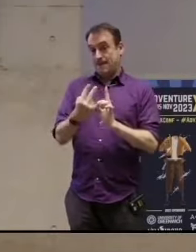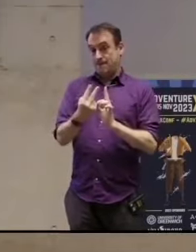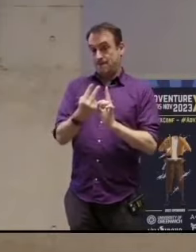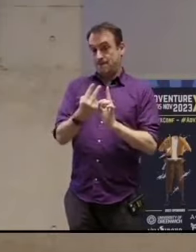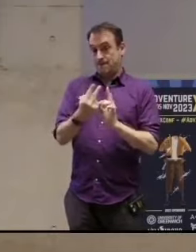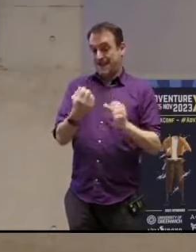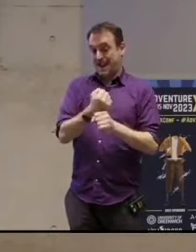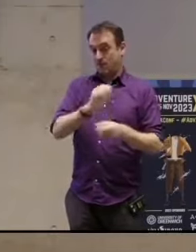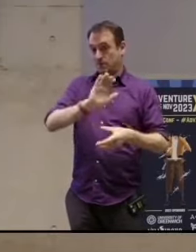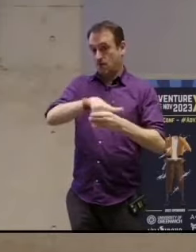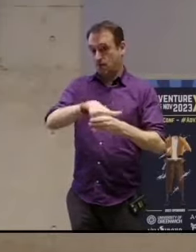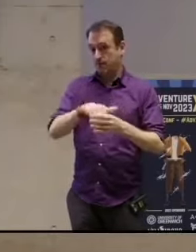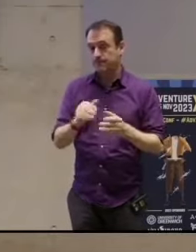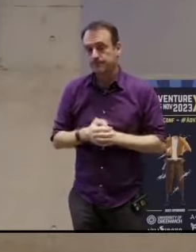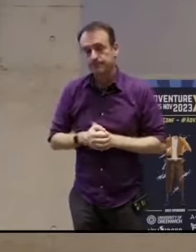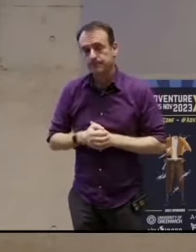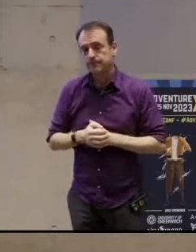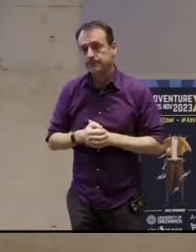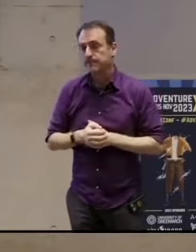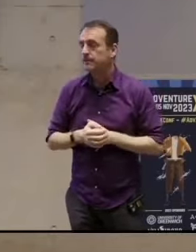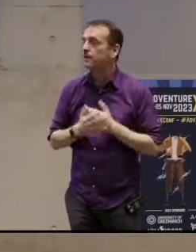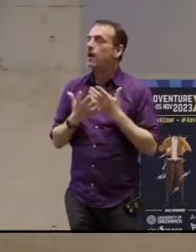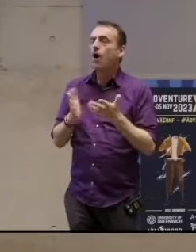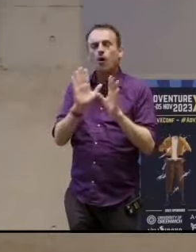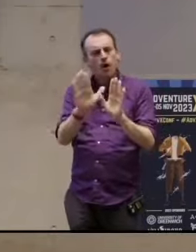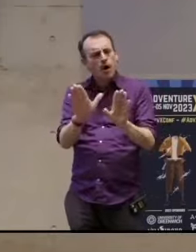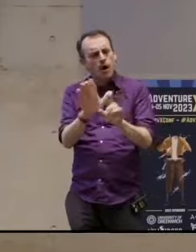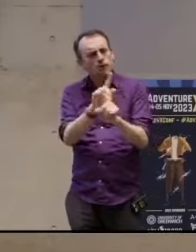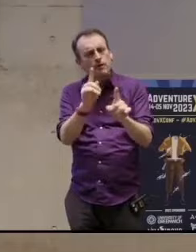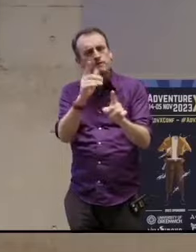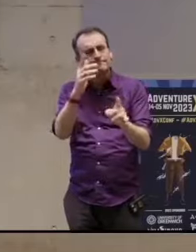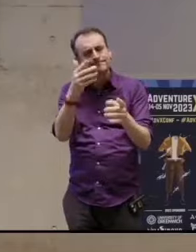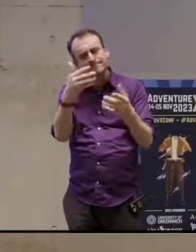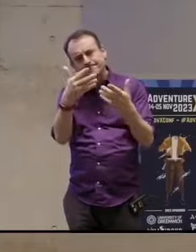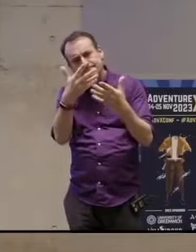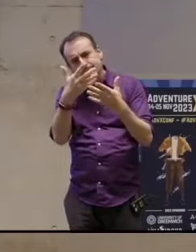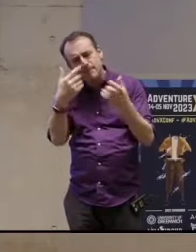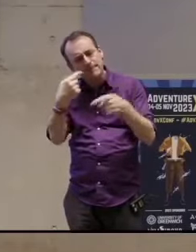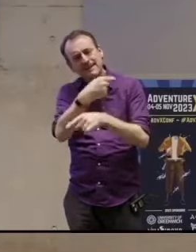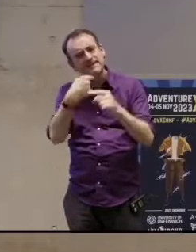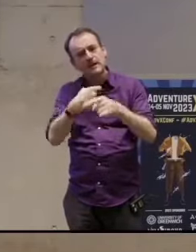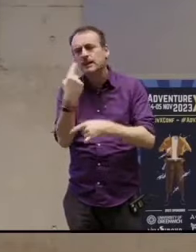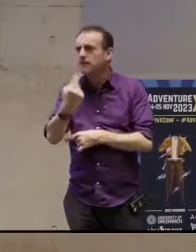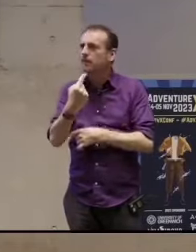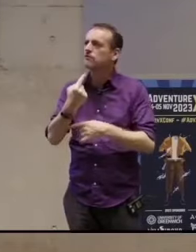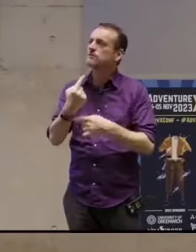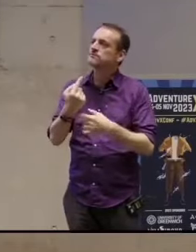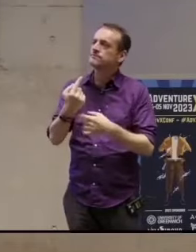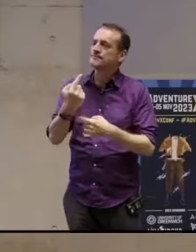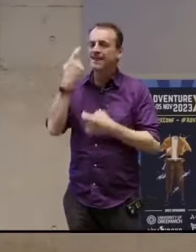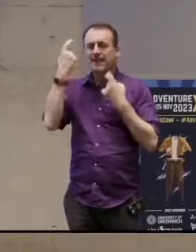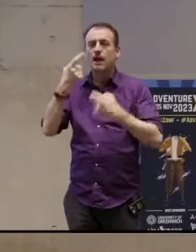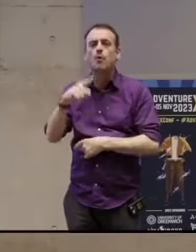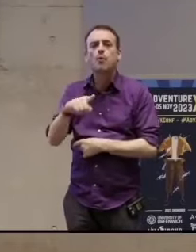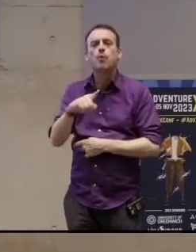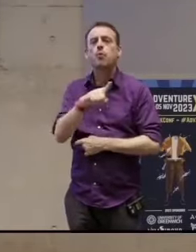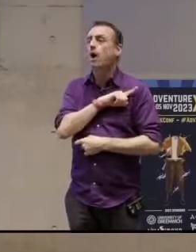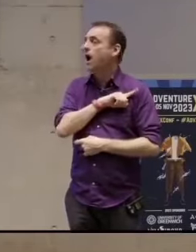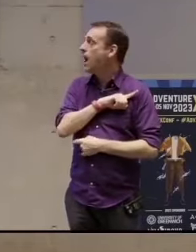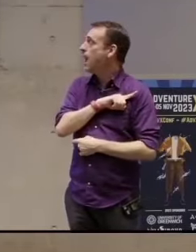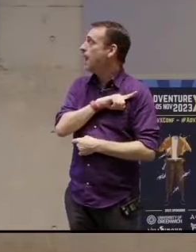forget to ask yourself why, but not as a reason to stop you